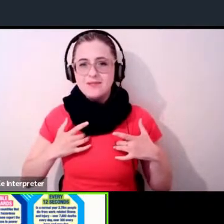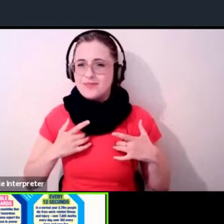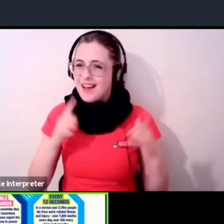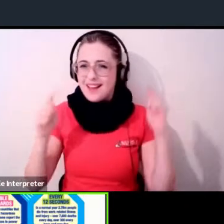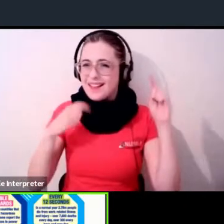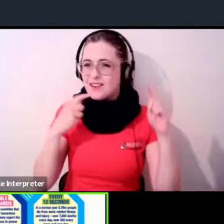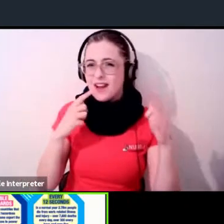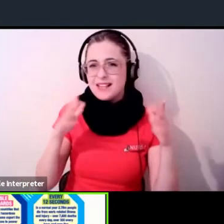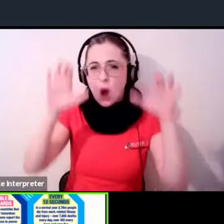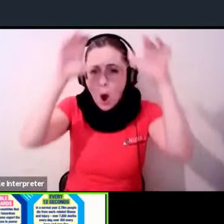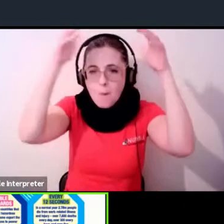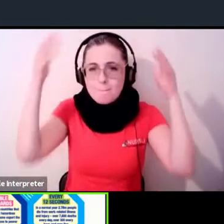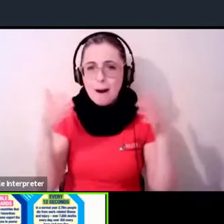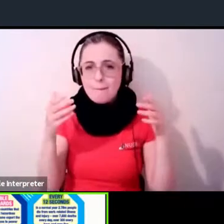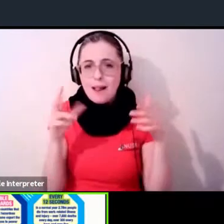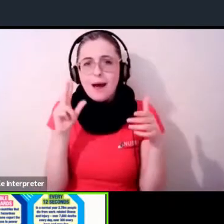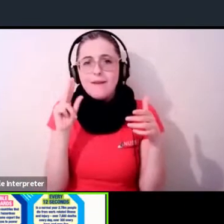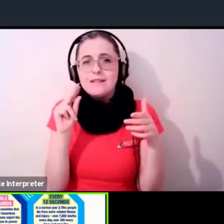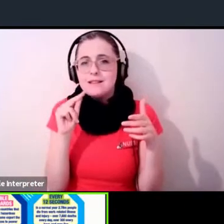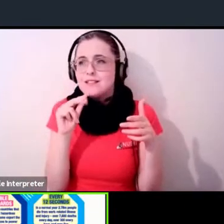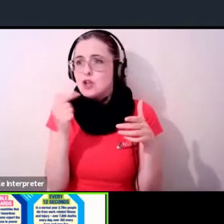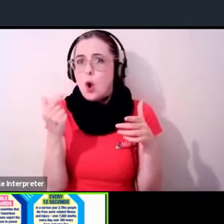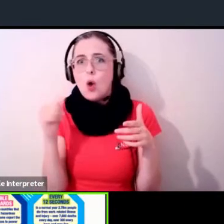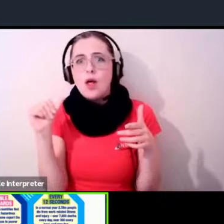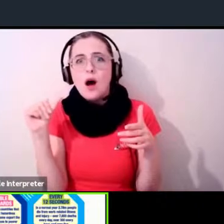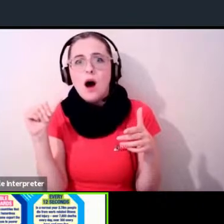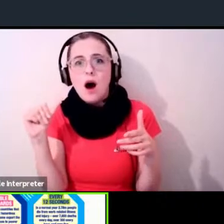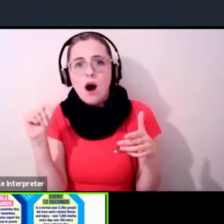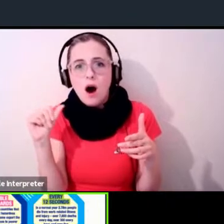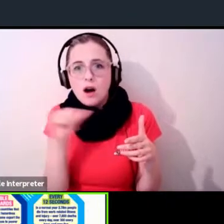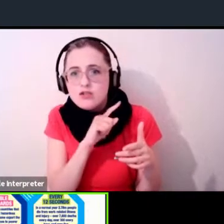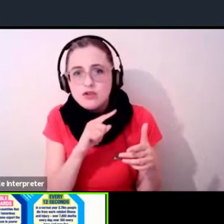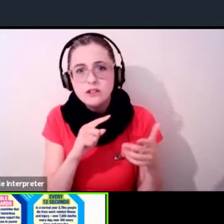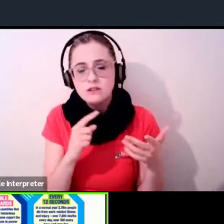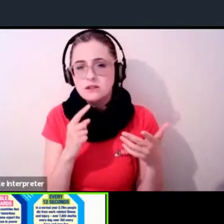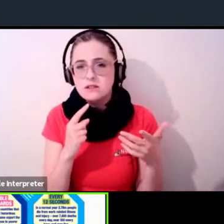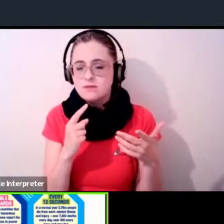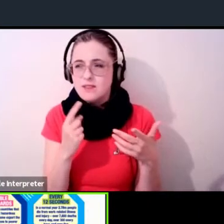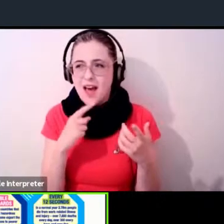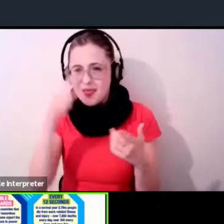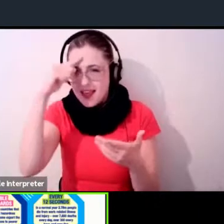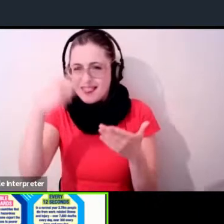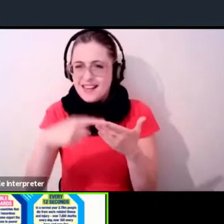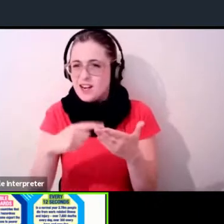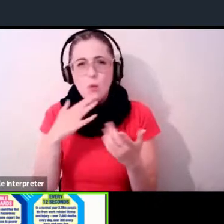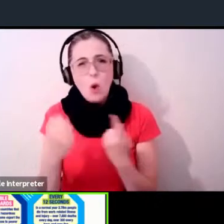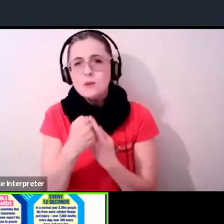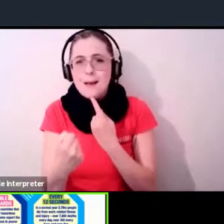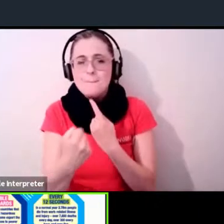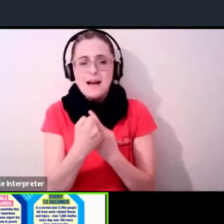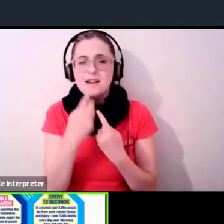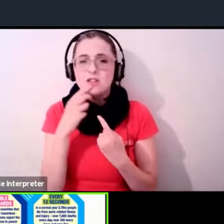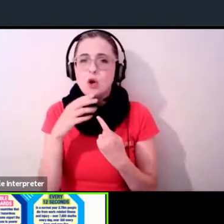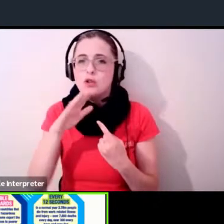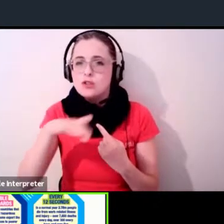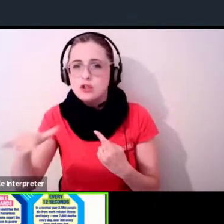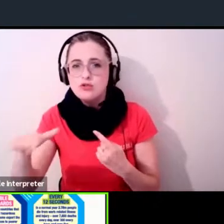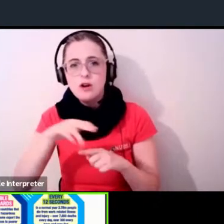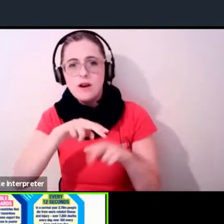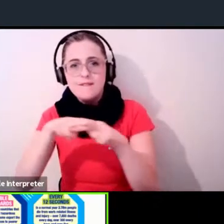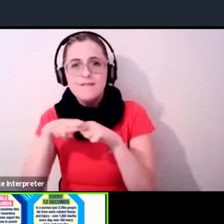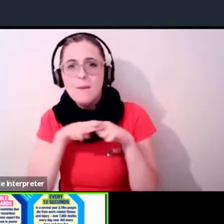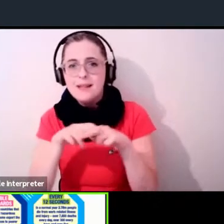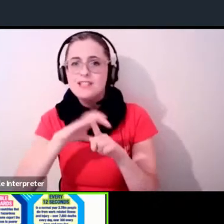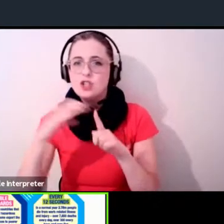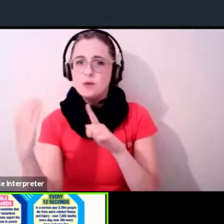not hundreds, and that won't impact on the health of staff, children, young people, parents, their families and community. It